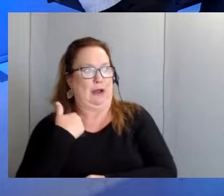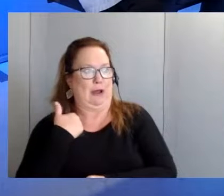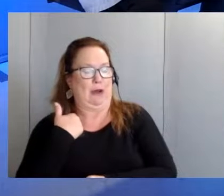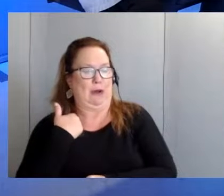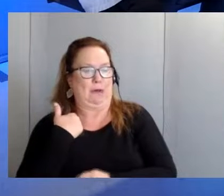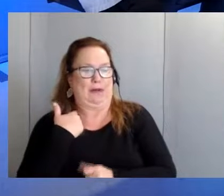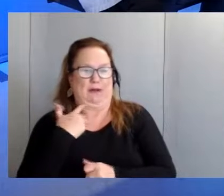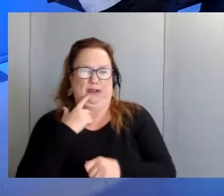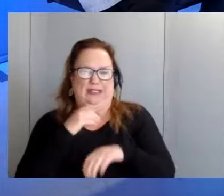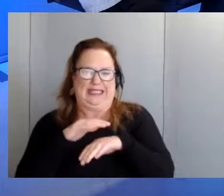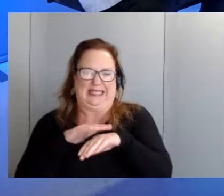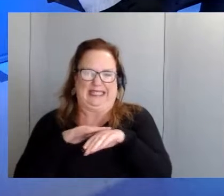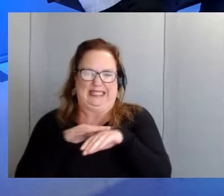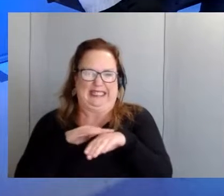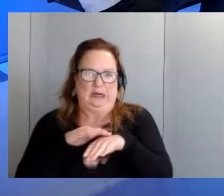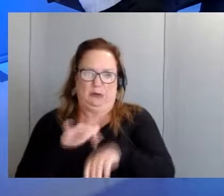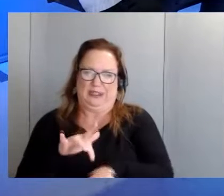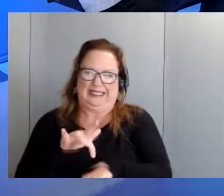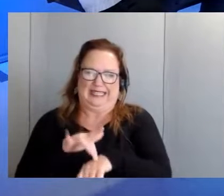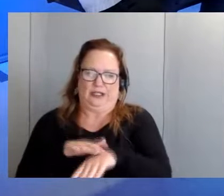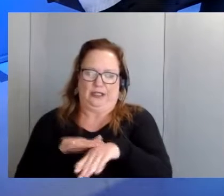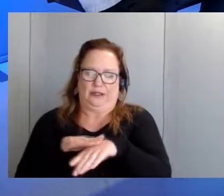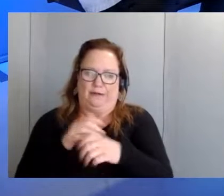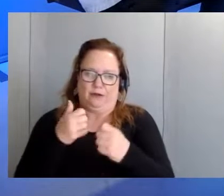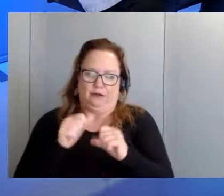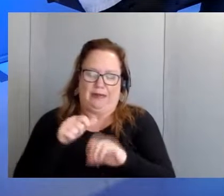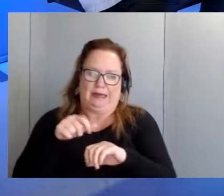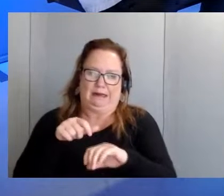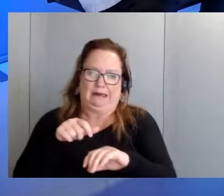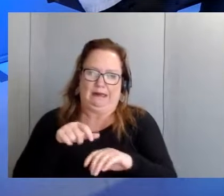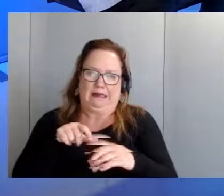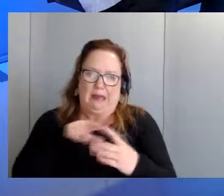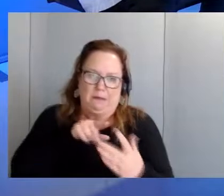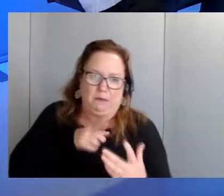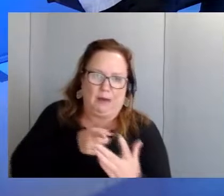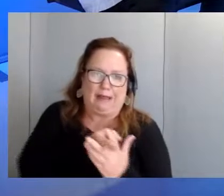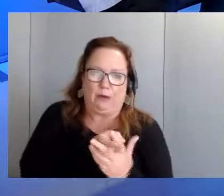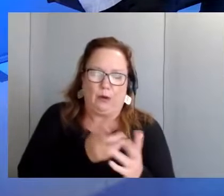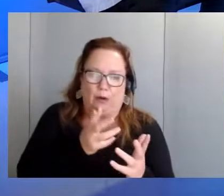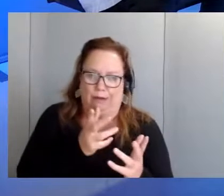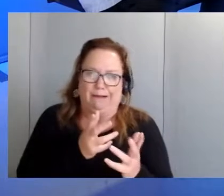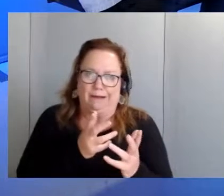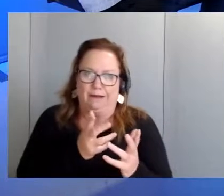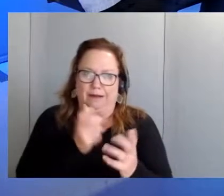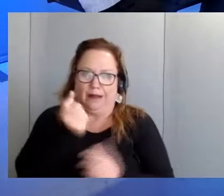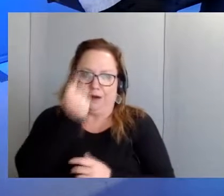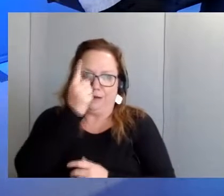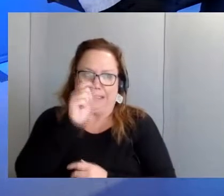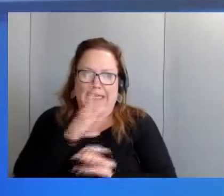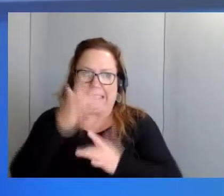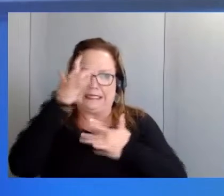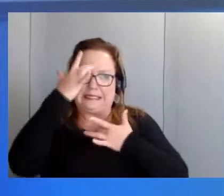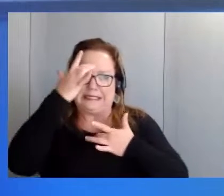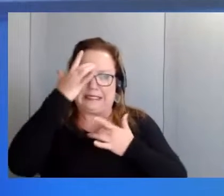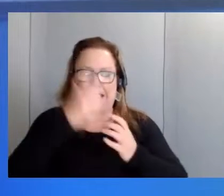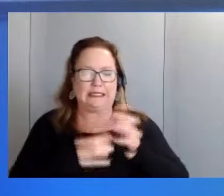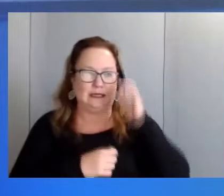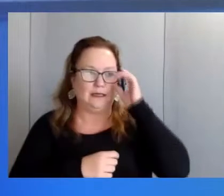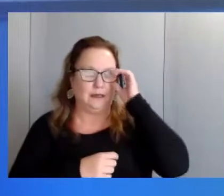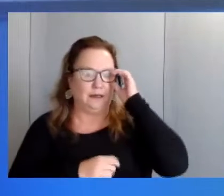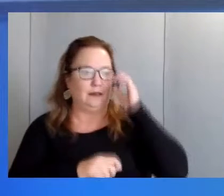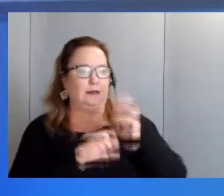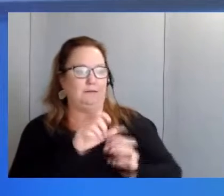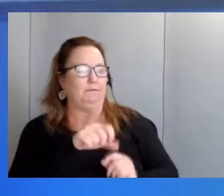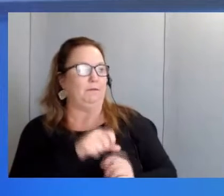the surface, as like you said, trying to crack kind of the mystery of this disease. Why is it so tough? So that's a great question. The